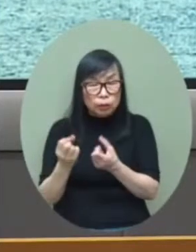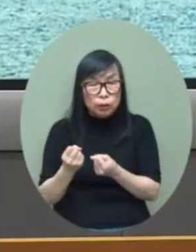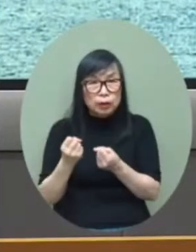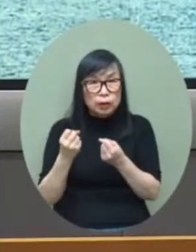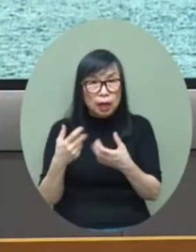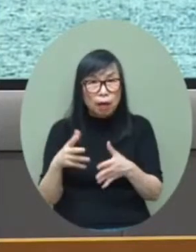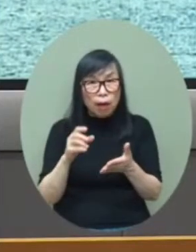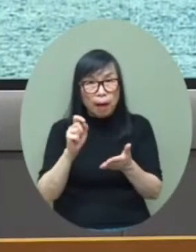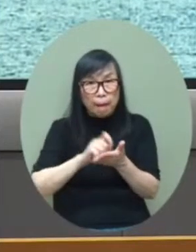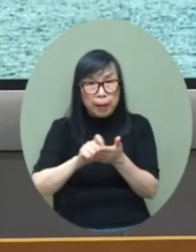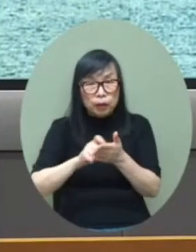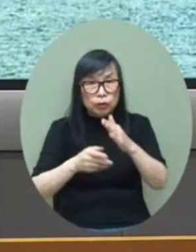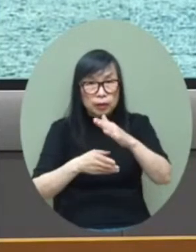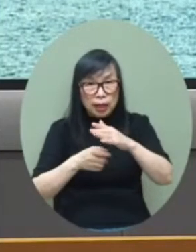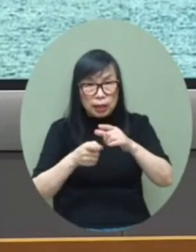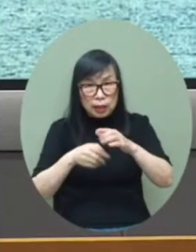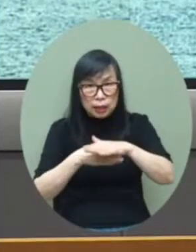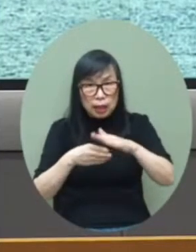the wristbands, to be delivered.